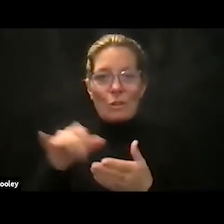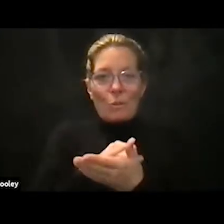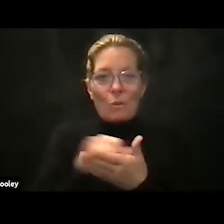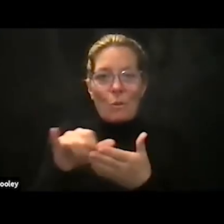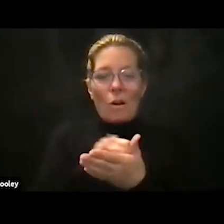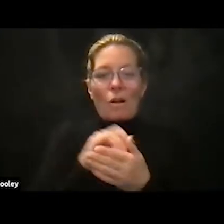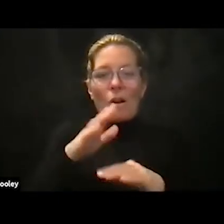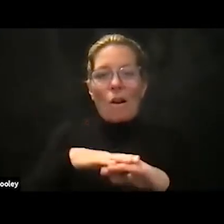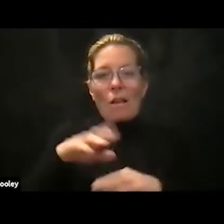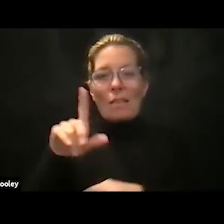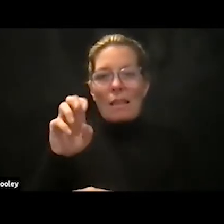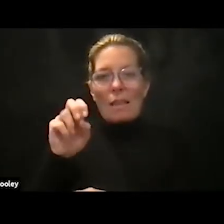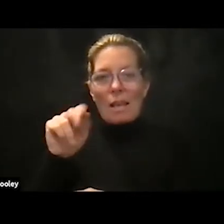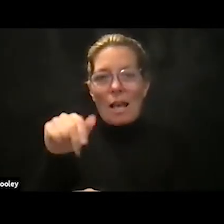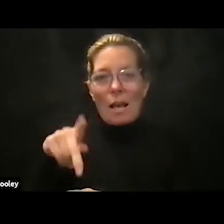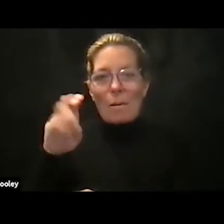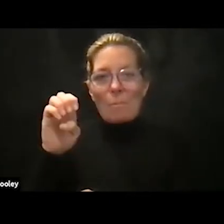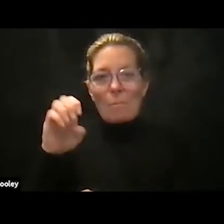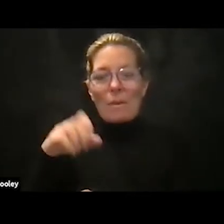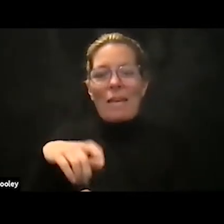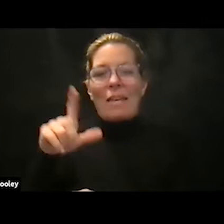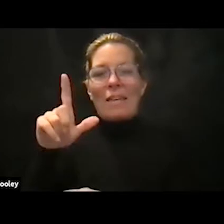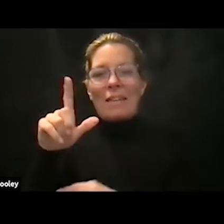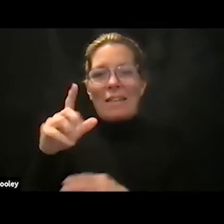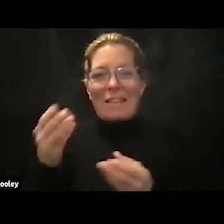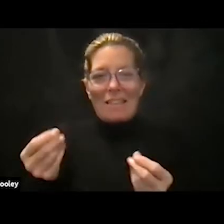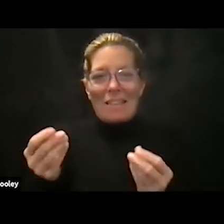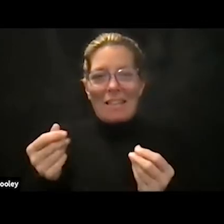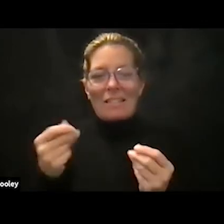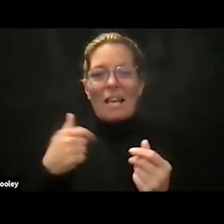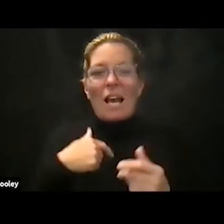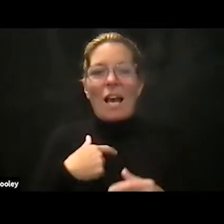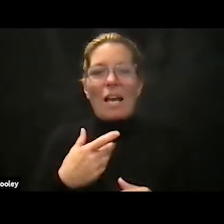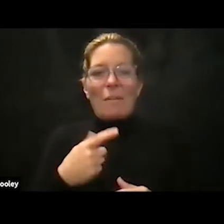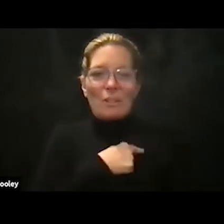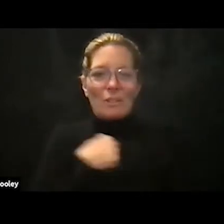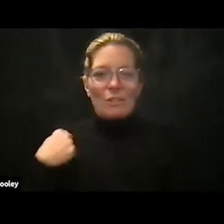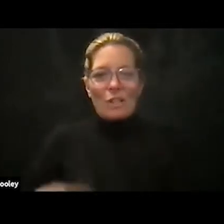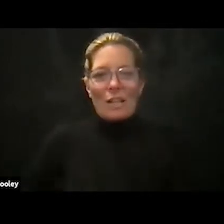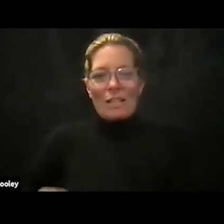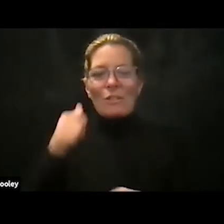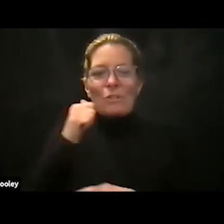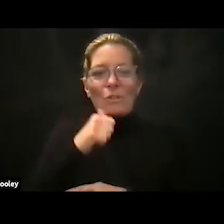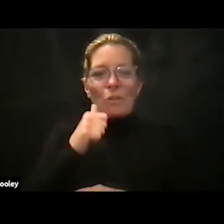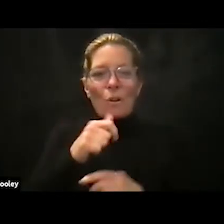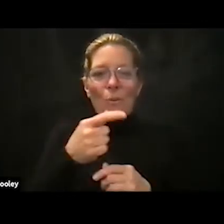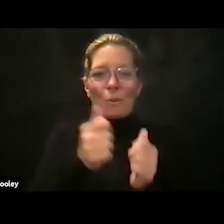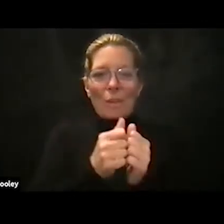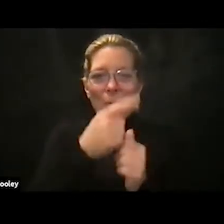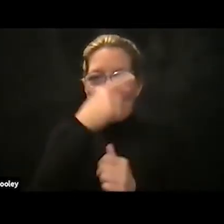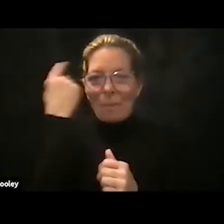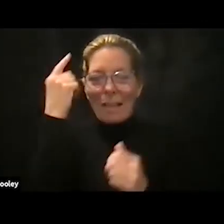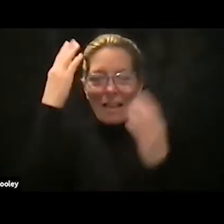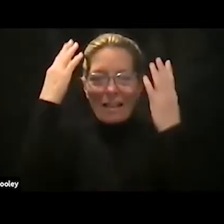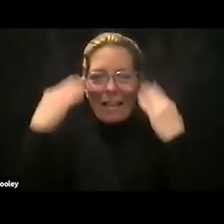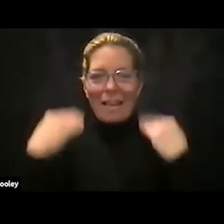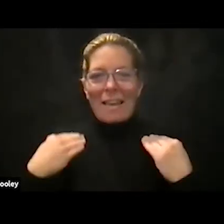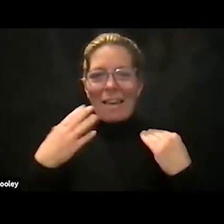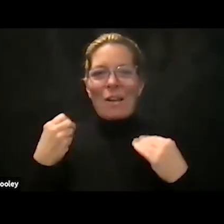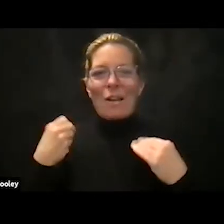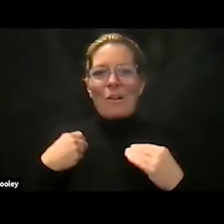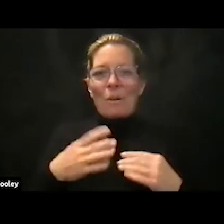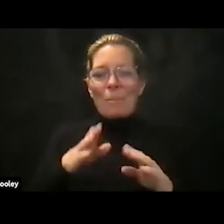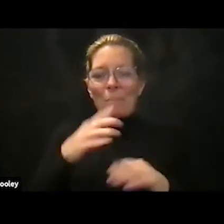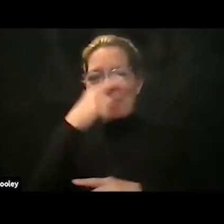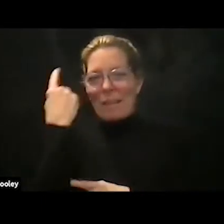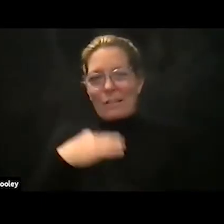shirt, slightly red cheeks in front of a white wall and a window in the back. So thank you so